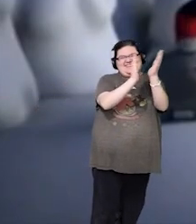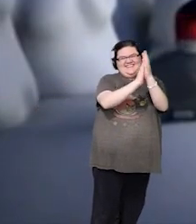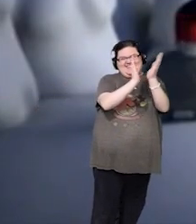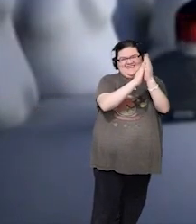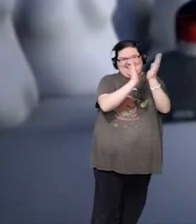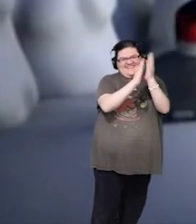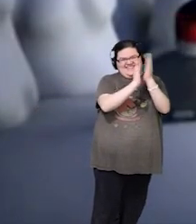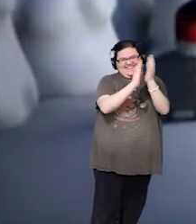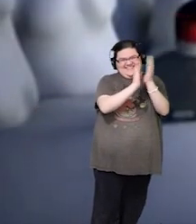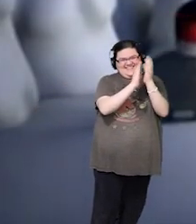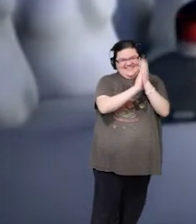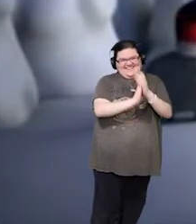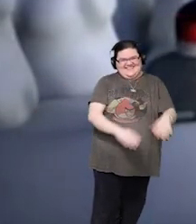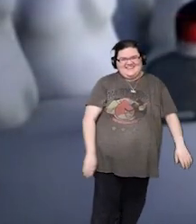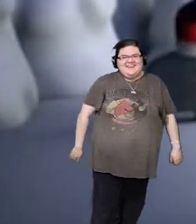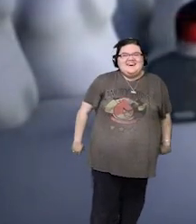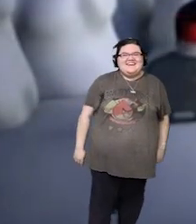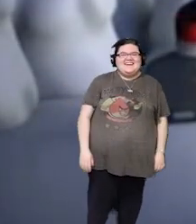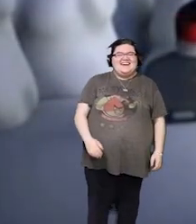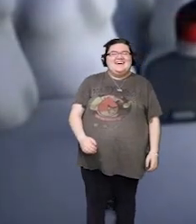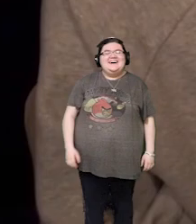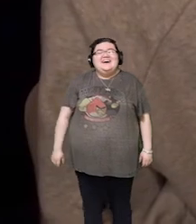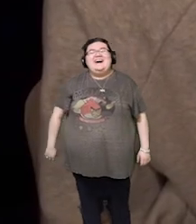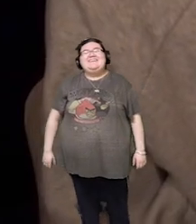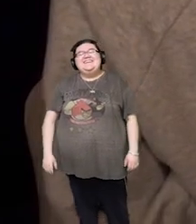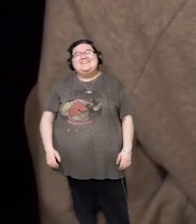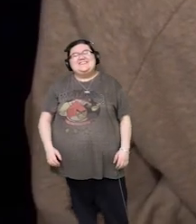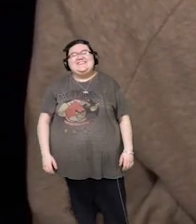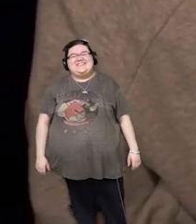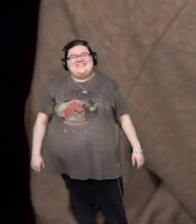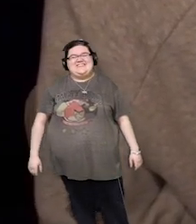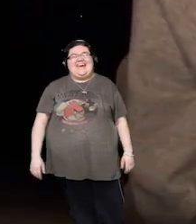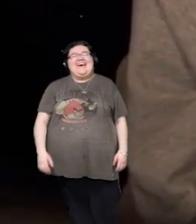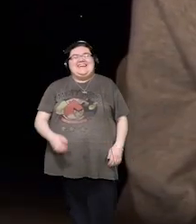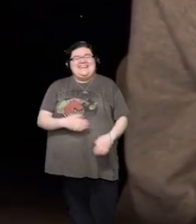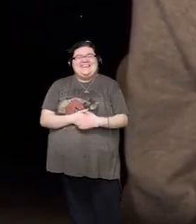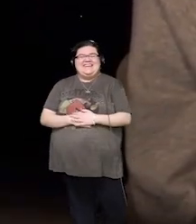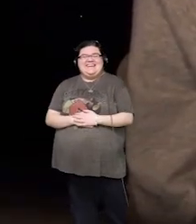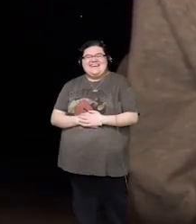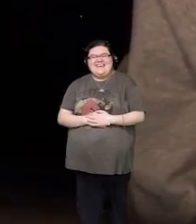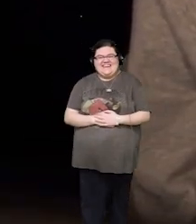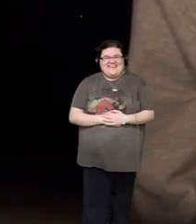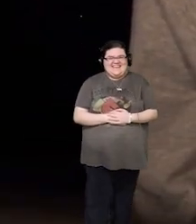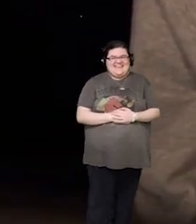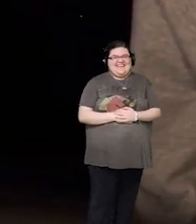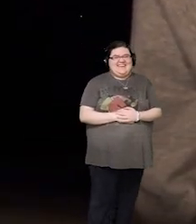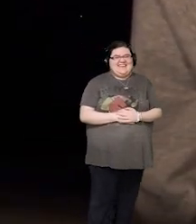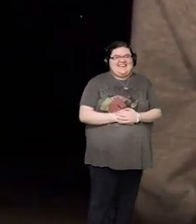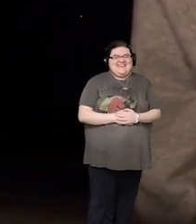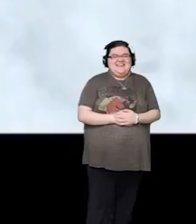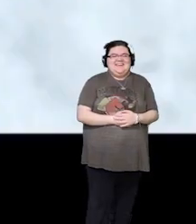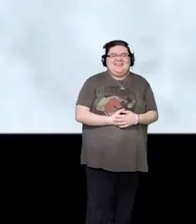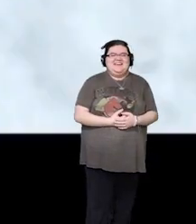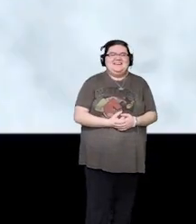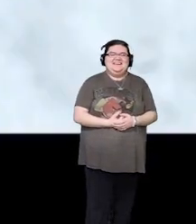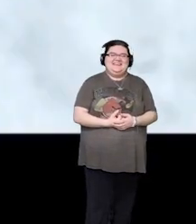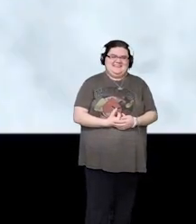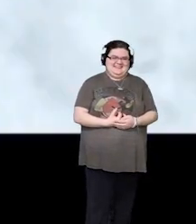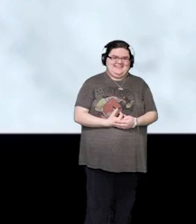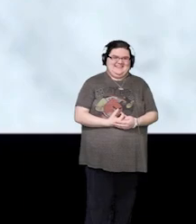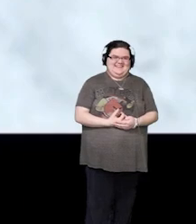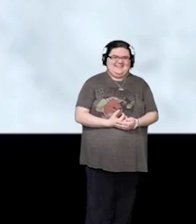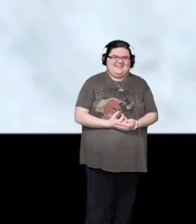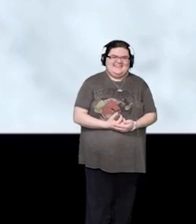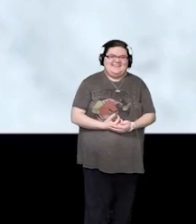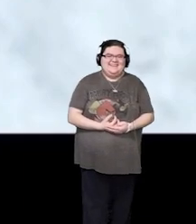We have our best advert. This is the best advert. That was a good advert. I'm gonna sneeze again. I'm gonna say he didn't sneeze that way or this way. Well, that's the advert. That's